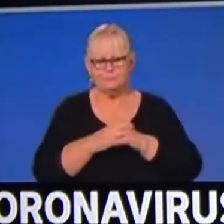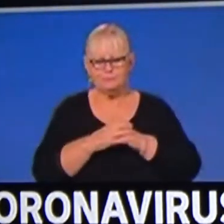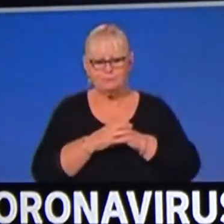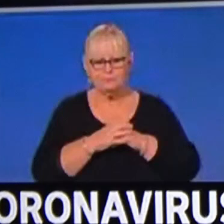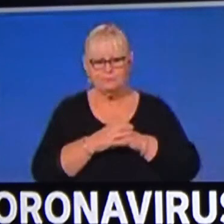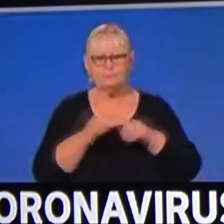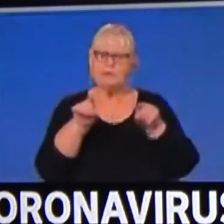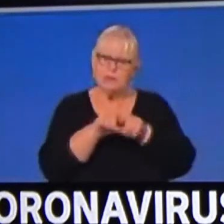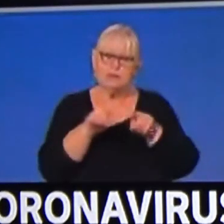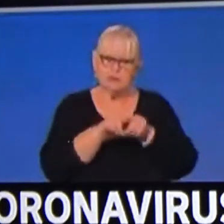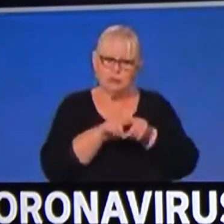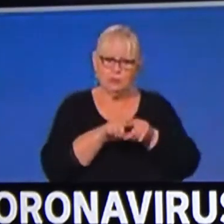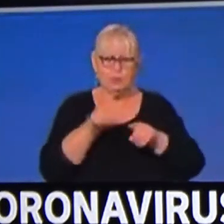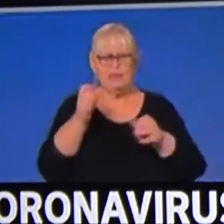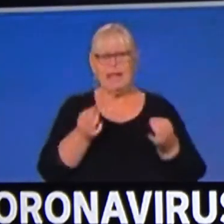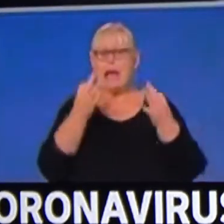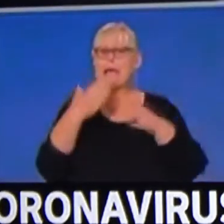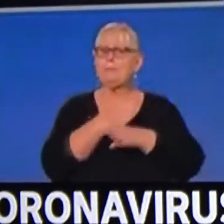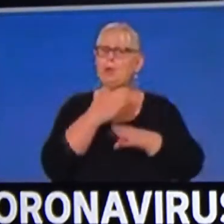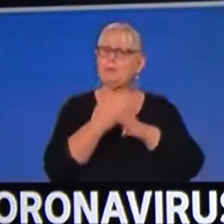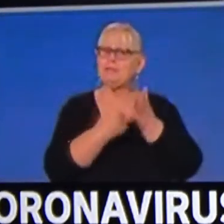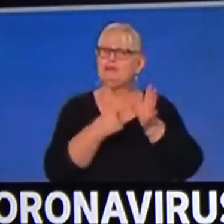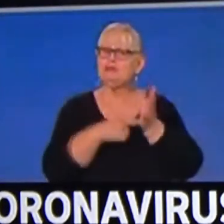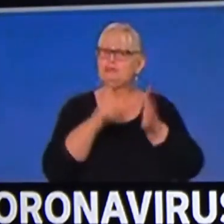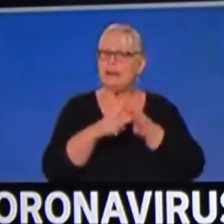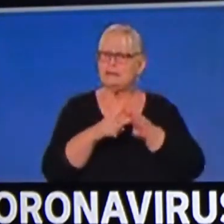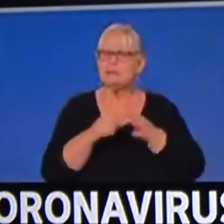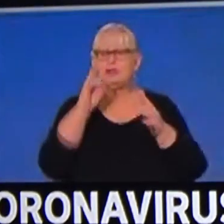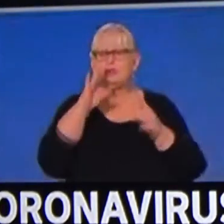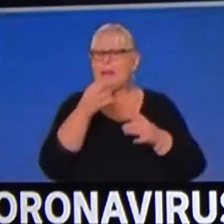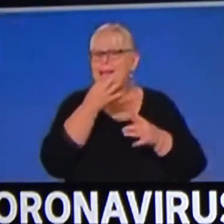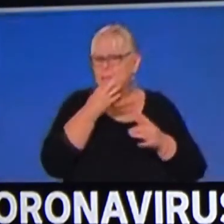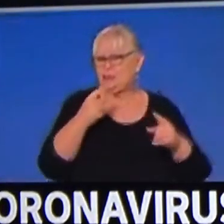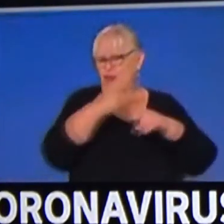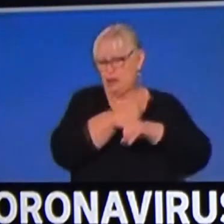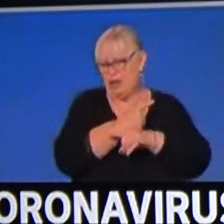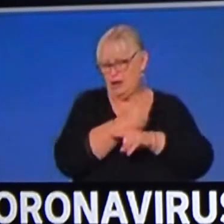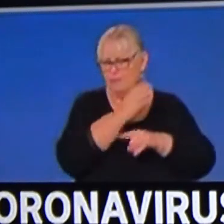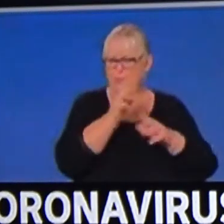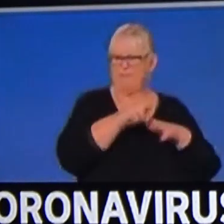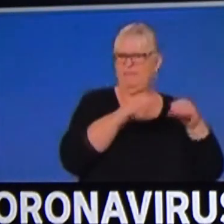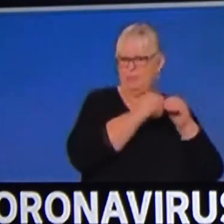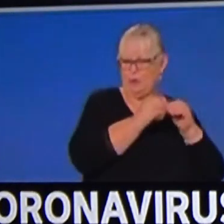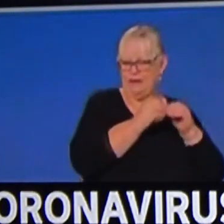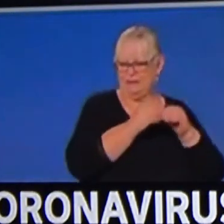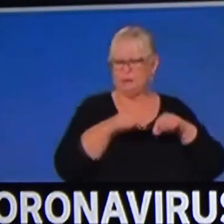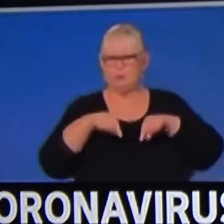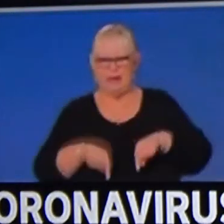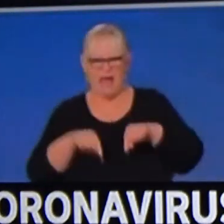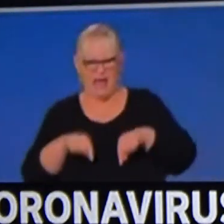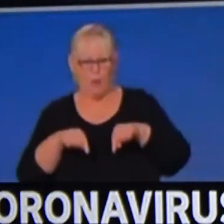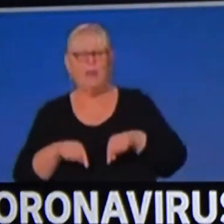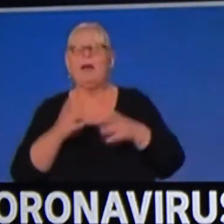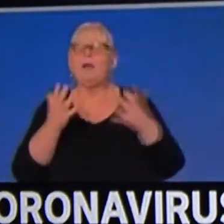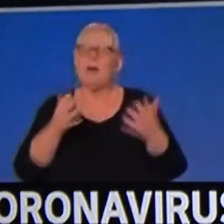Also, we noted, of course, that today's unemployment rate showed only a modest change from the figures in February, but as we all know,